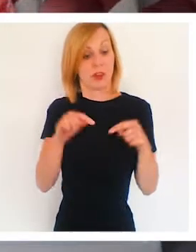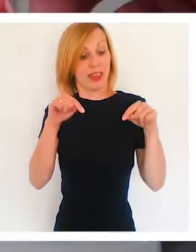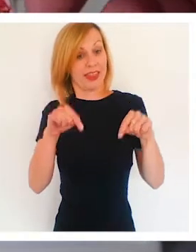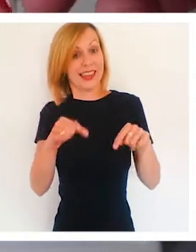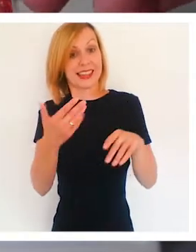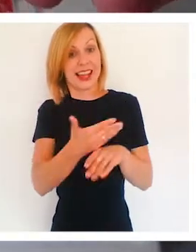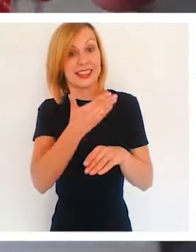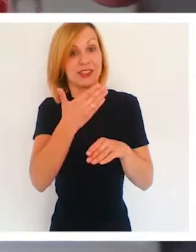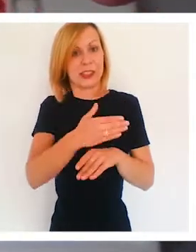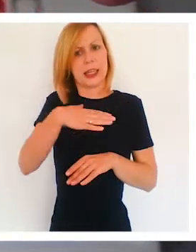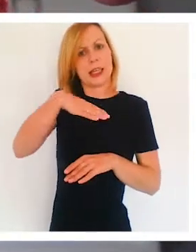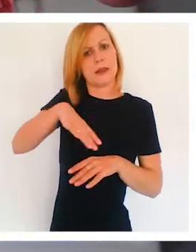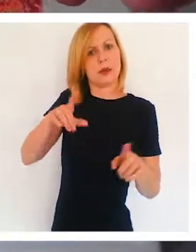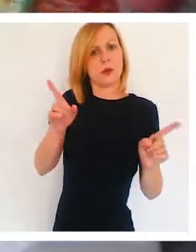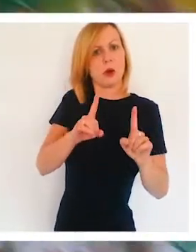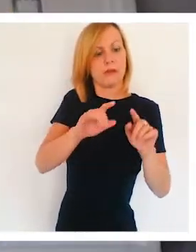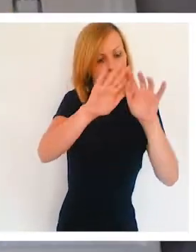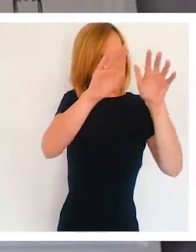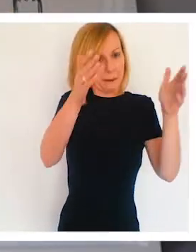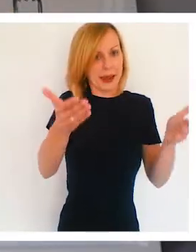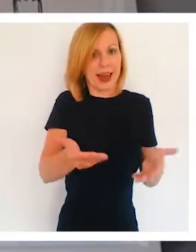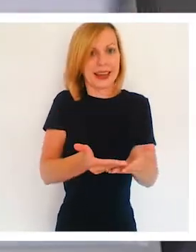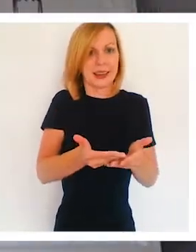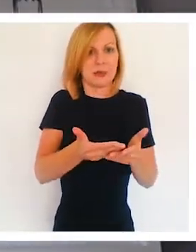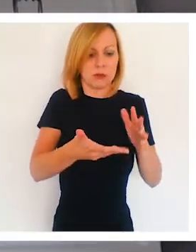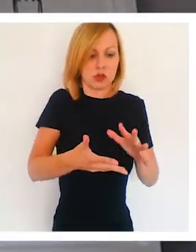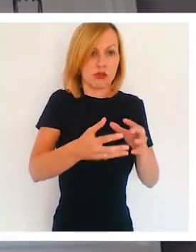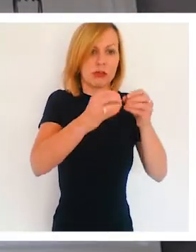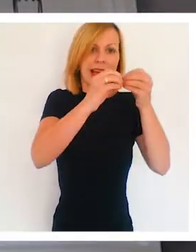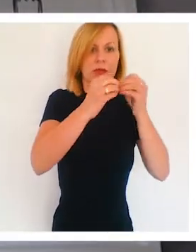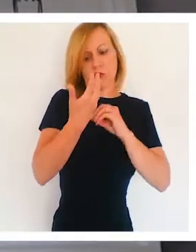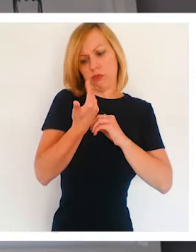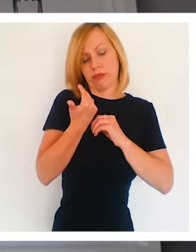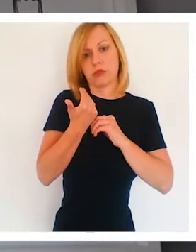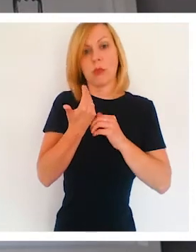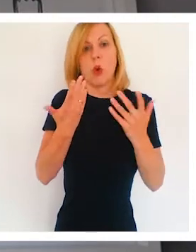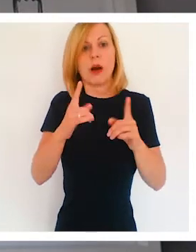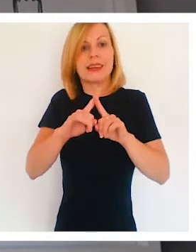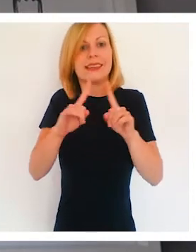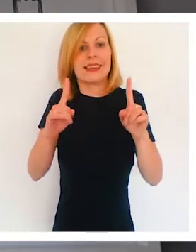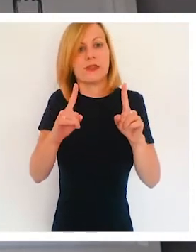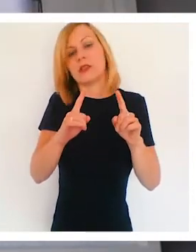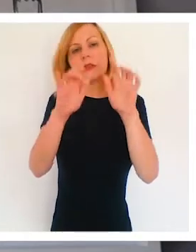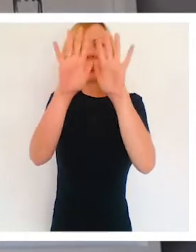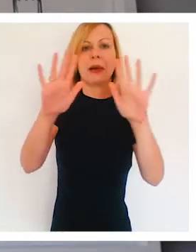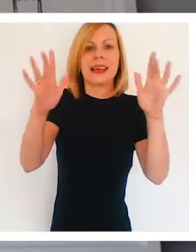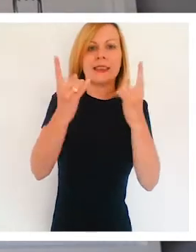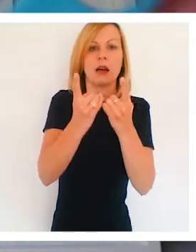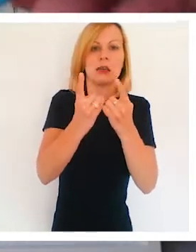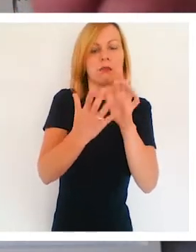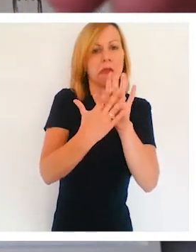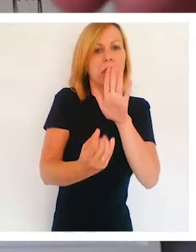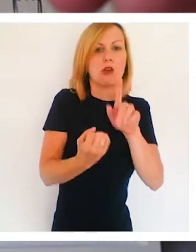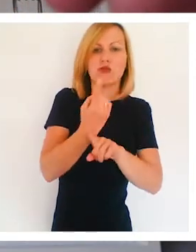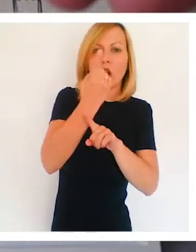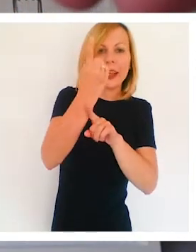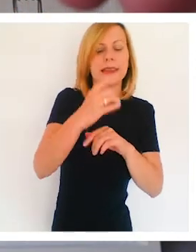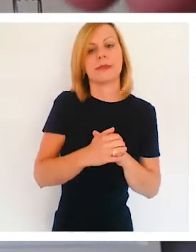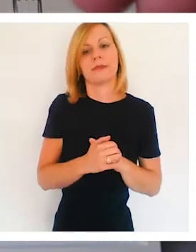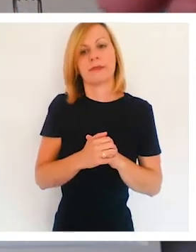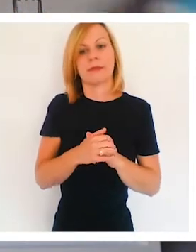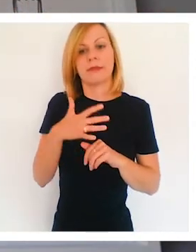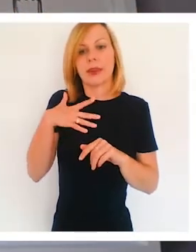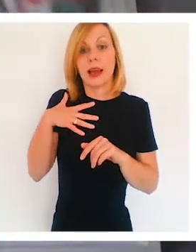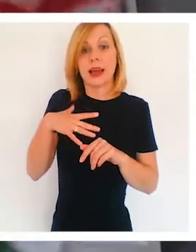this activity, you'll need your marble planet that you made the other day, or another space-related item. You'll need some